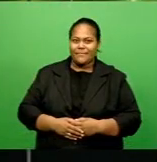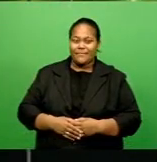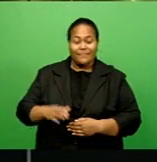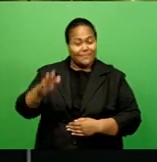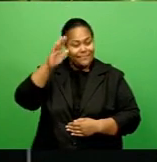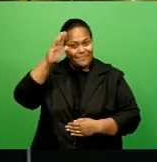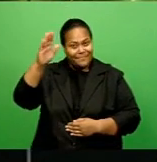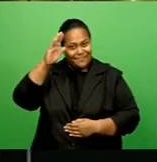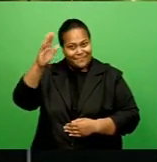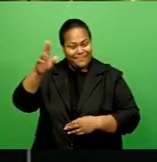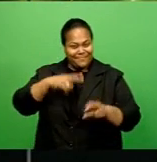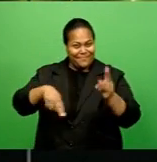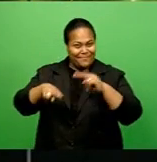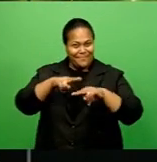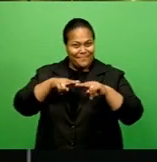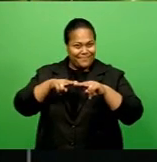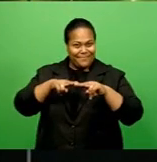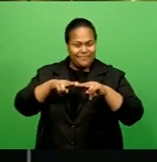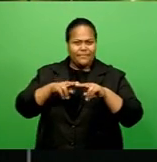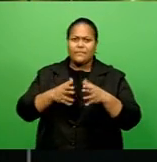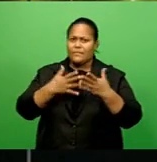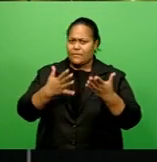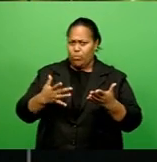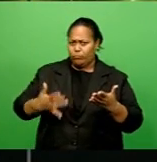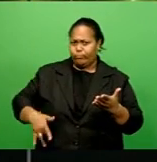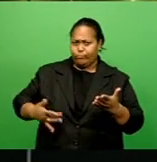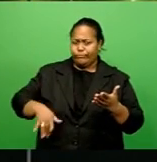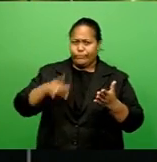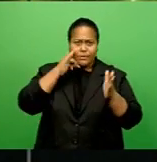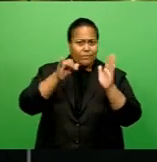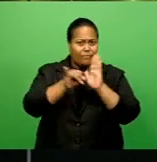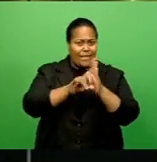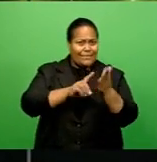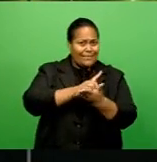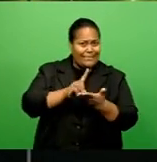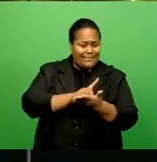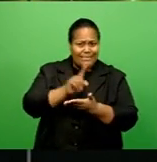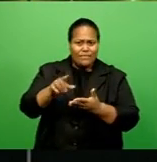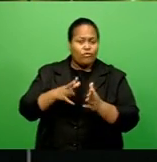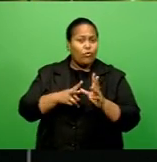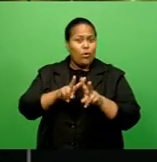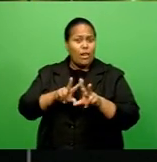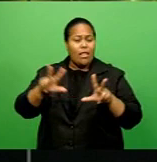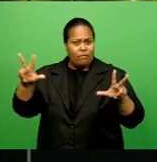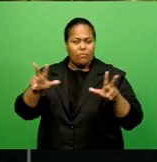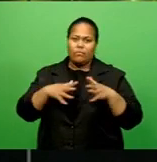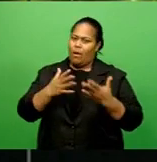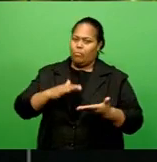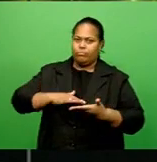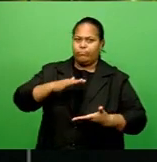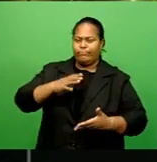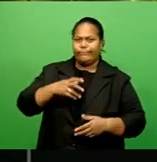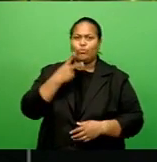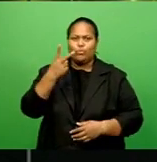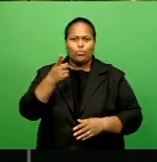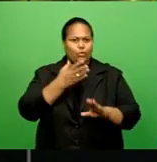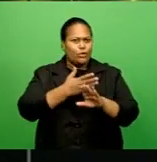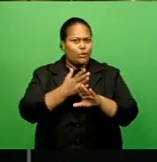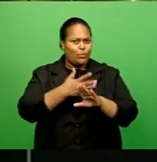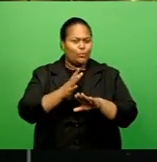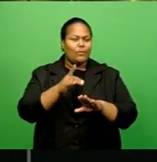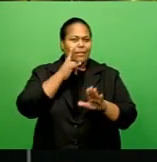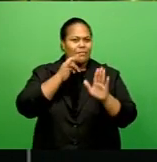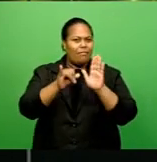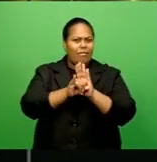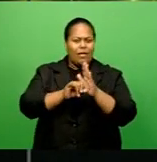Bulavinaka, Fiji. The number of typhoid cases in Vanuatu continues to rise. 2 new cases were recorded over the weekend, taking the total number